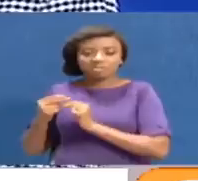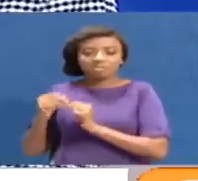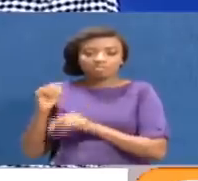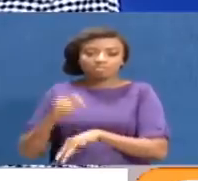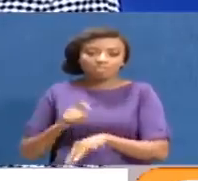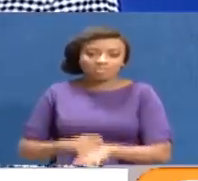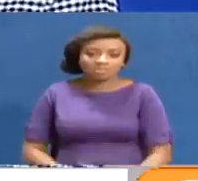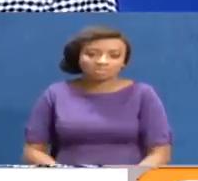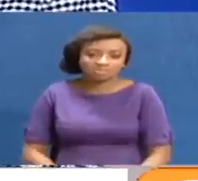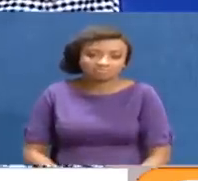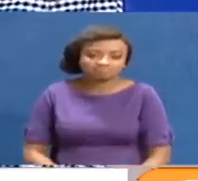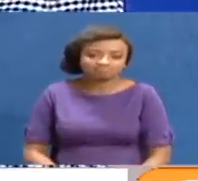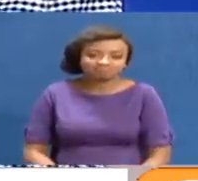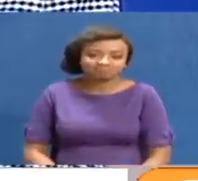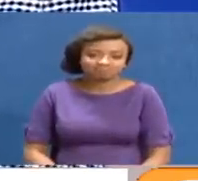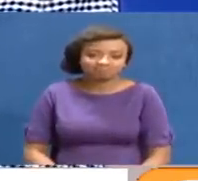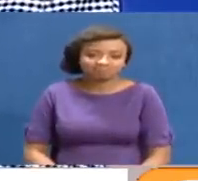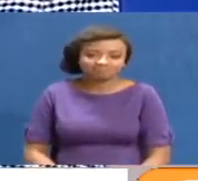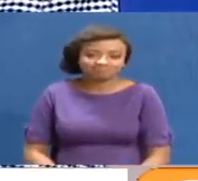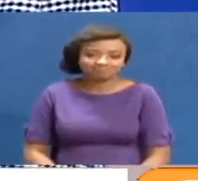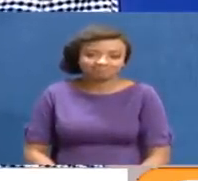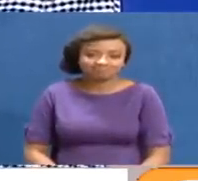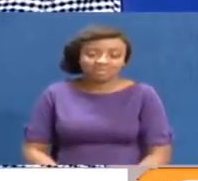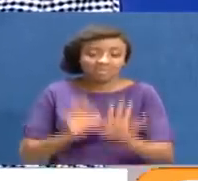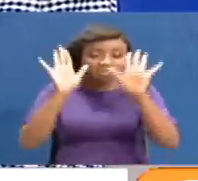that as the it gets